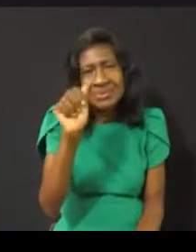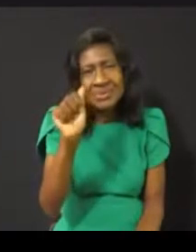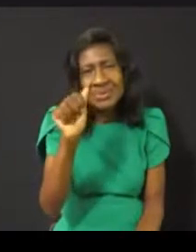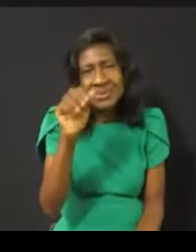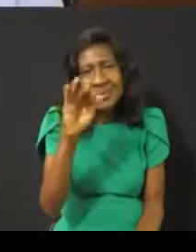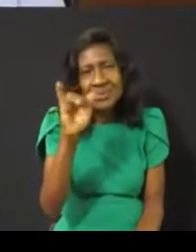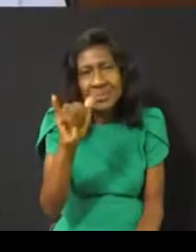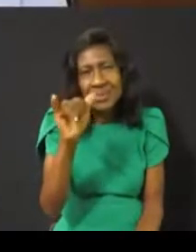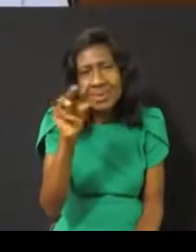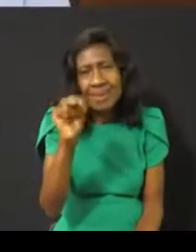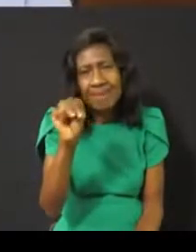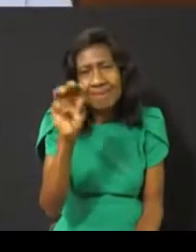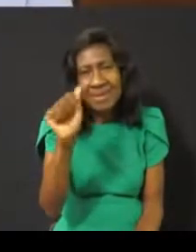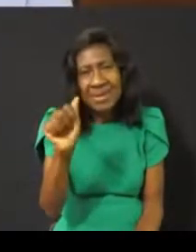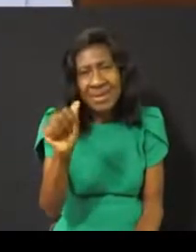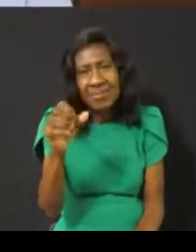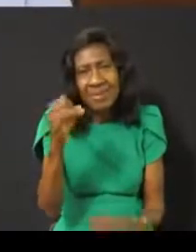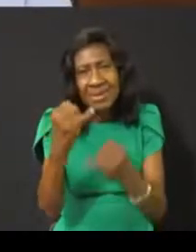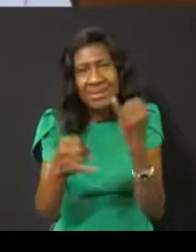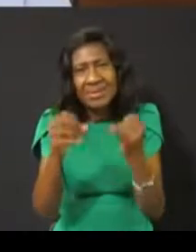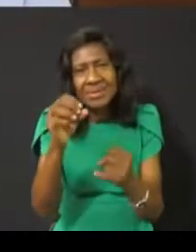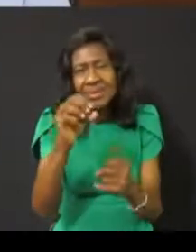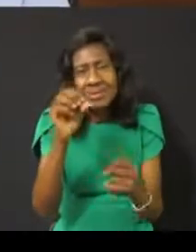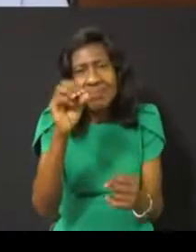So obviously a lot of change. Yeah.